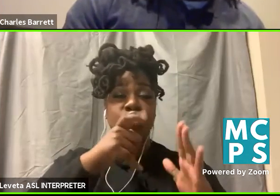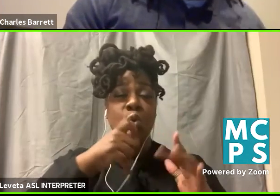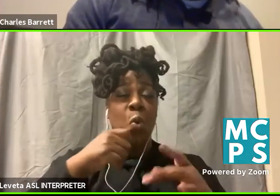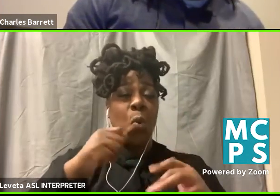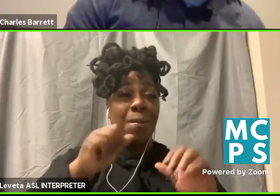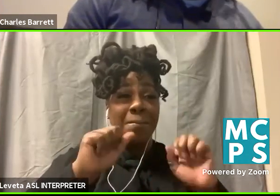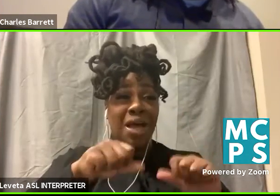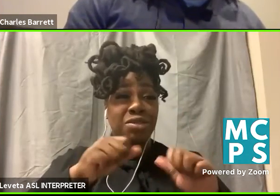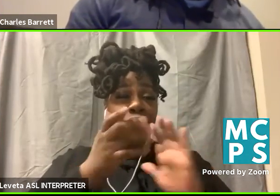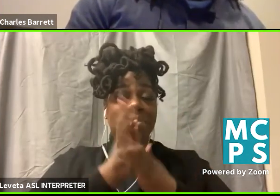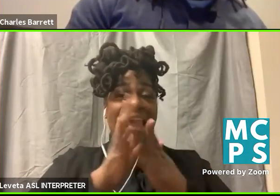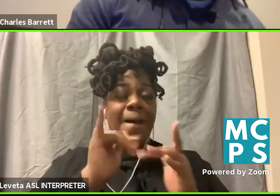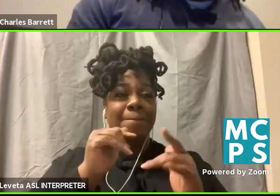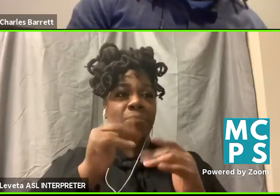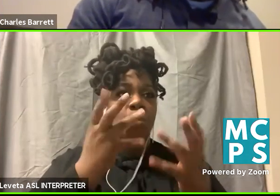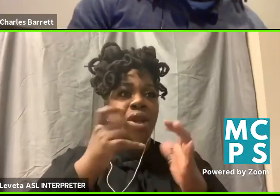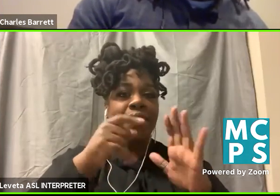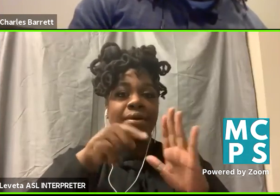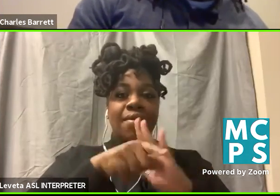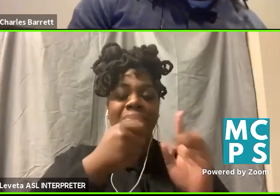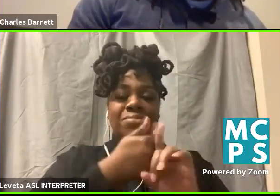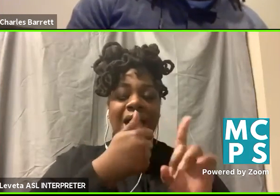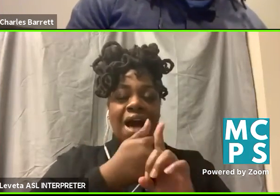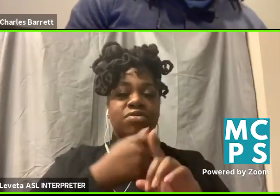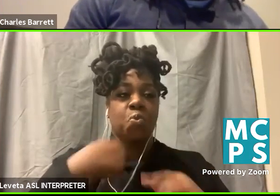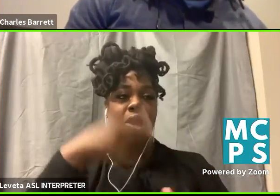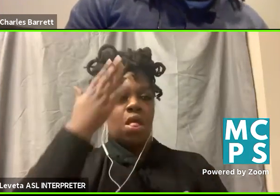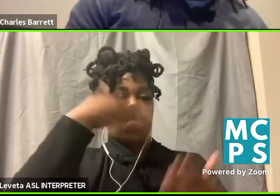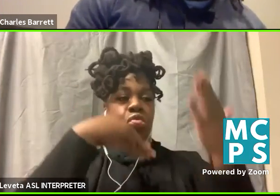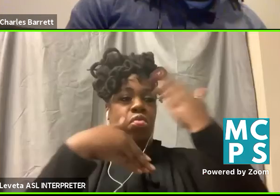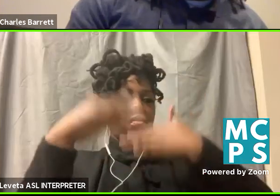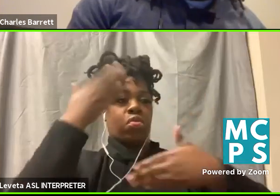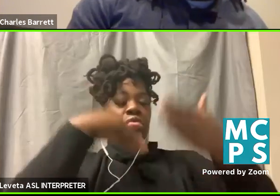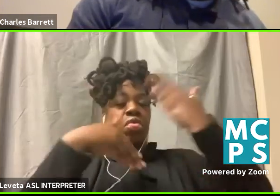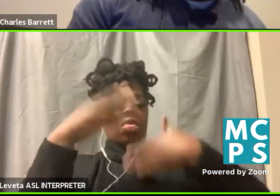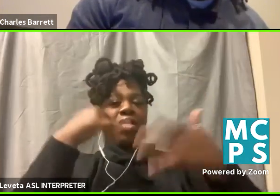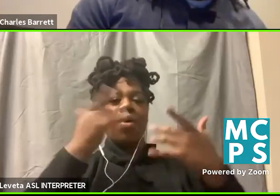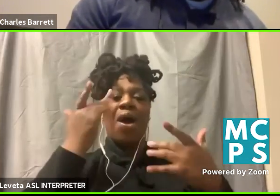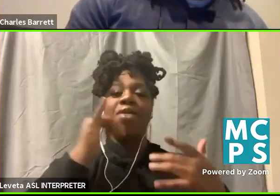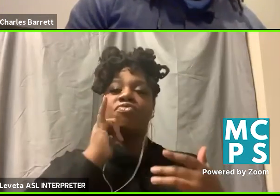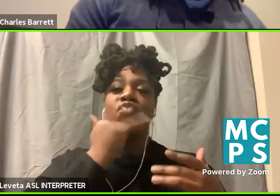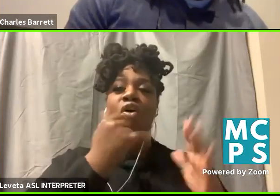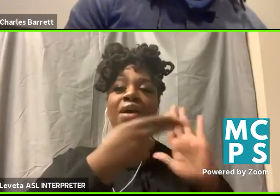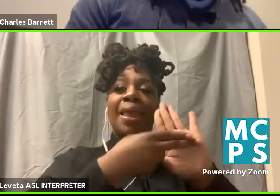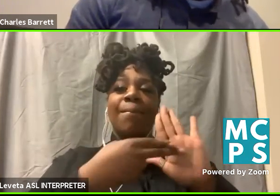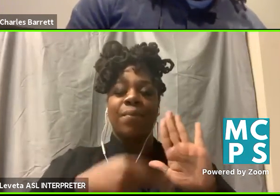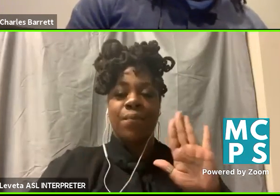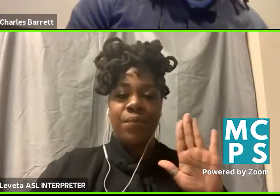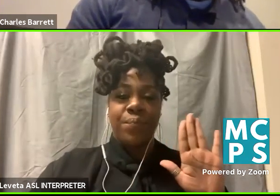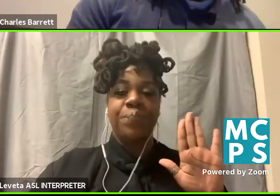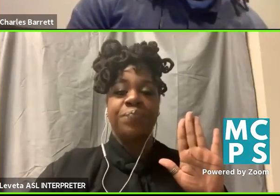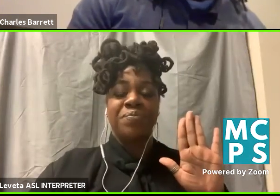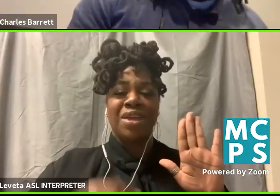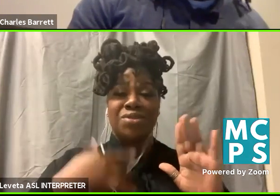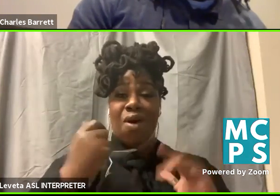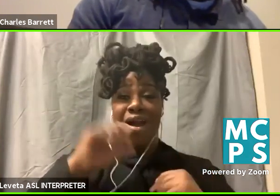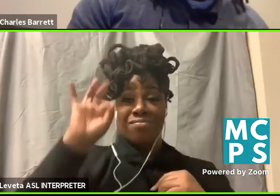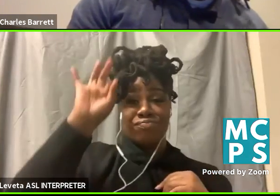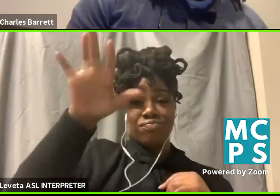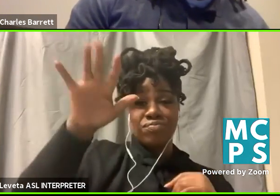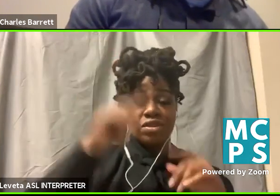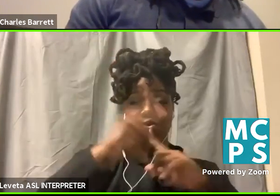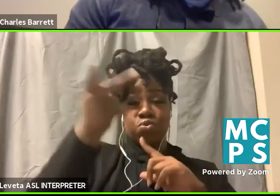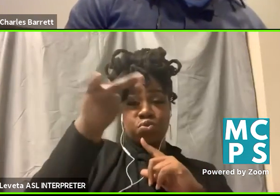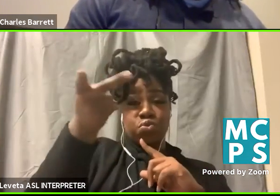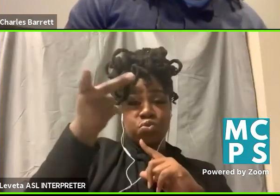it looks at, so what can we do in education in order to help? So I throw that out to both of you gentlemen. So what are some of the things that